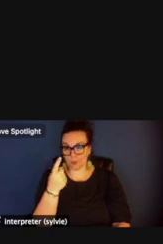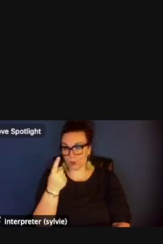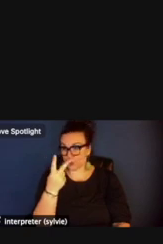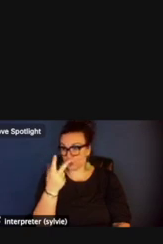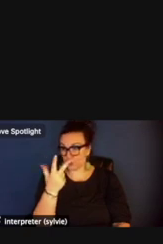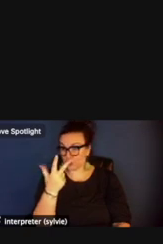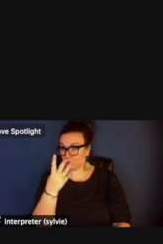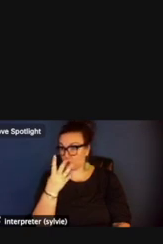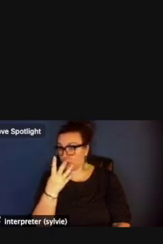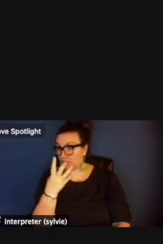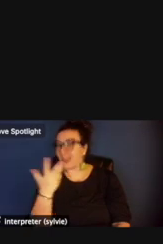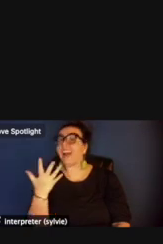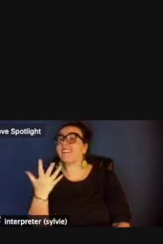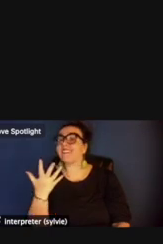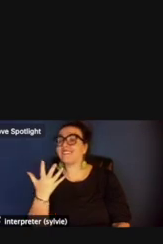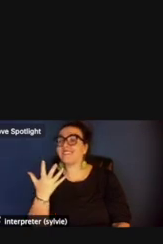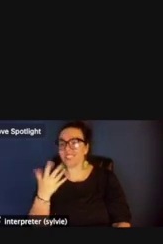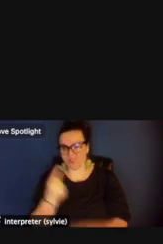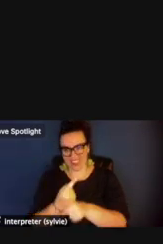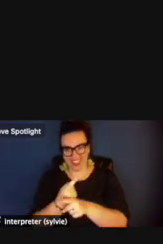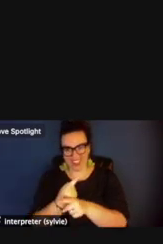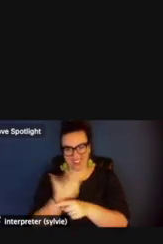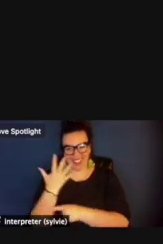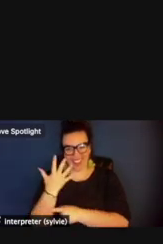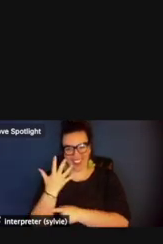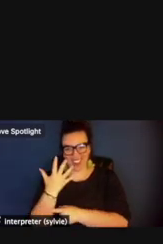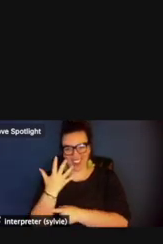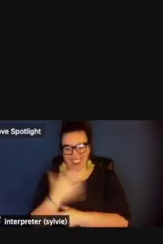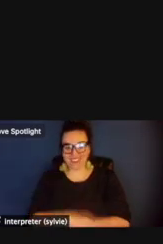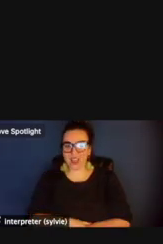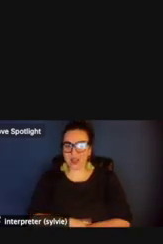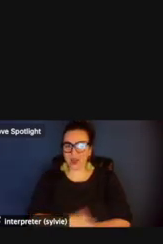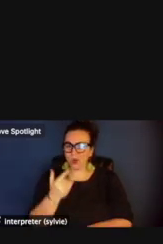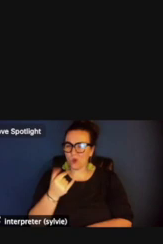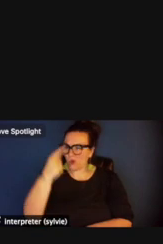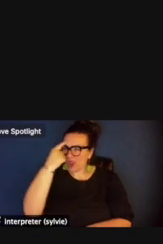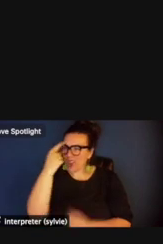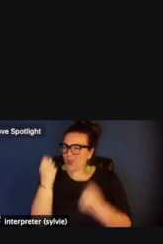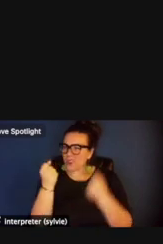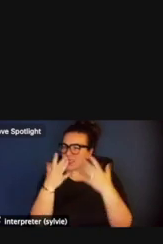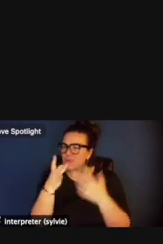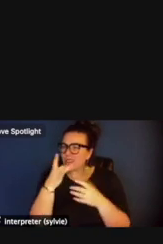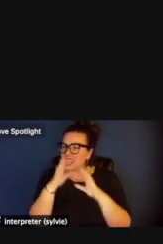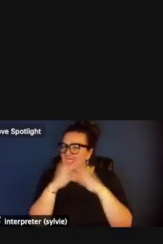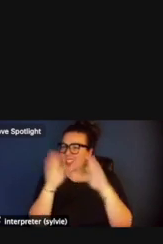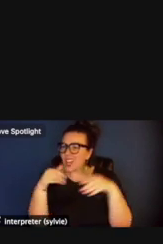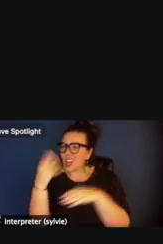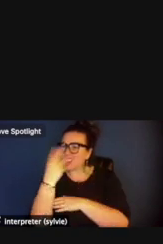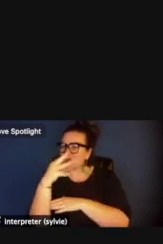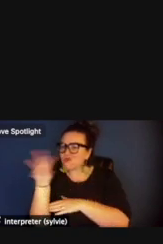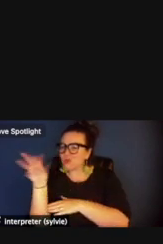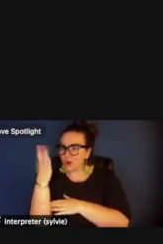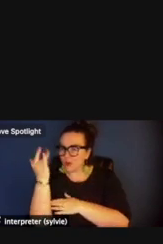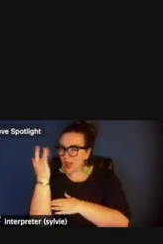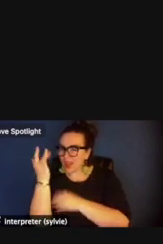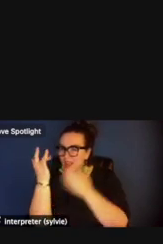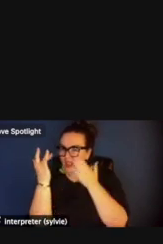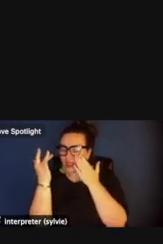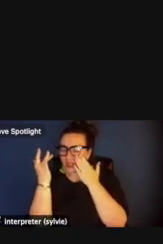1, 2, 3, 4. 5. Right. 5. Why do you think they have a lot of lighthouses? Because of what? Oh.